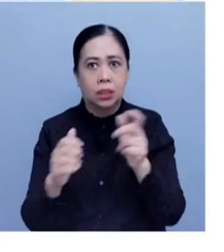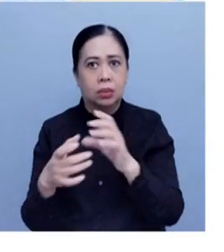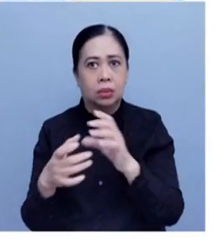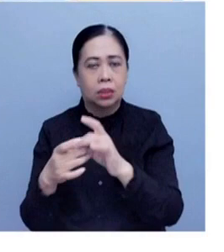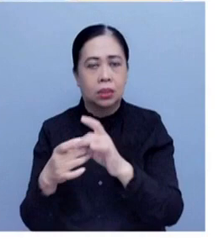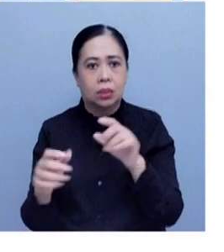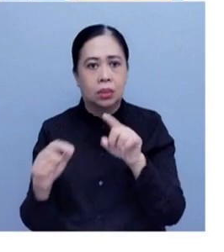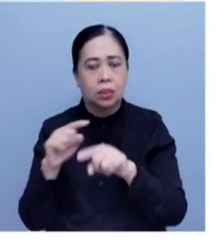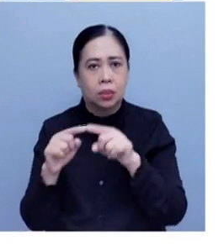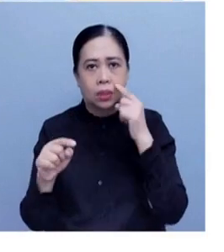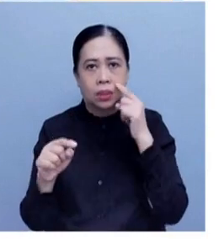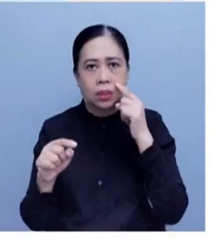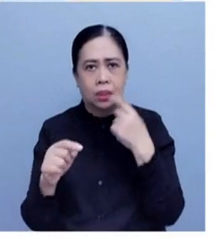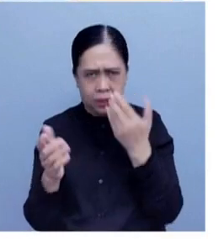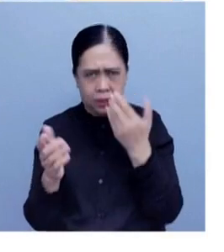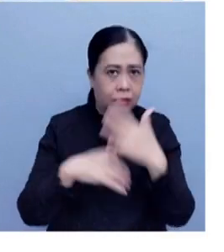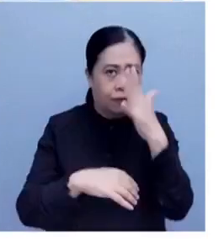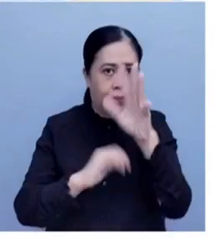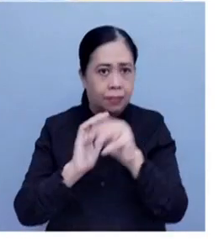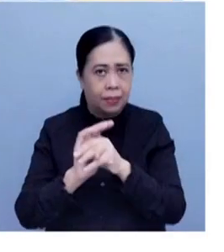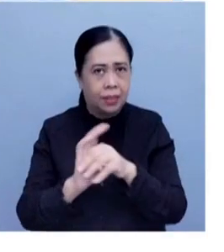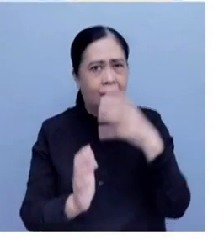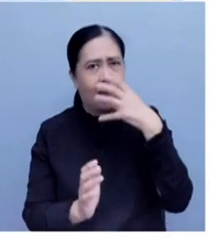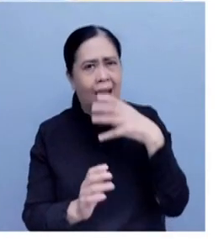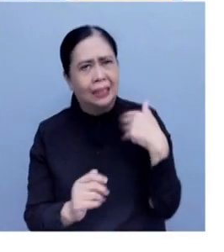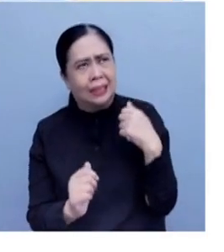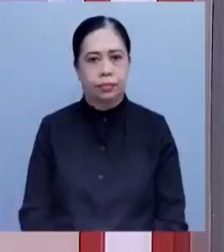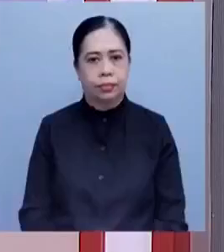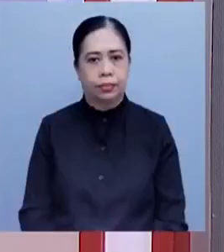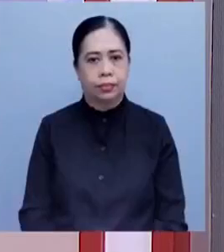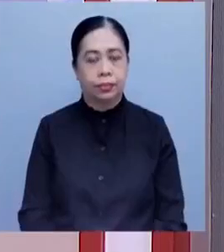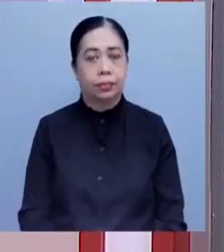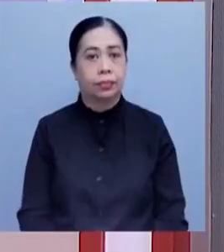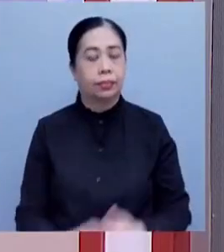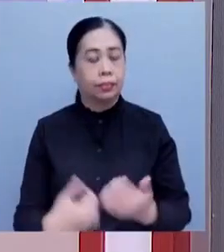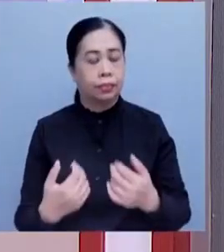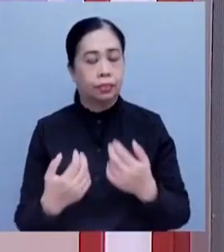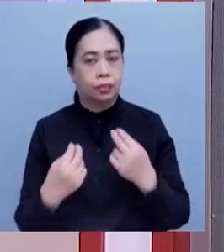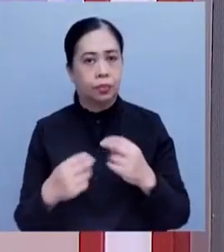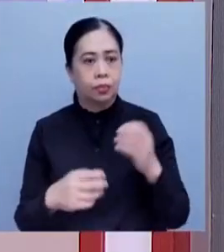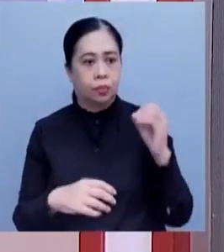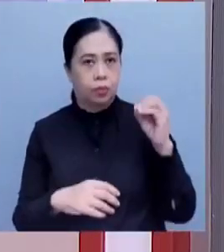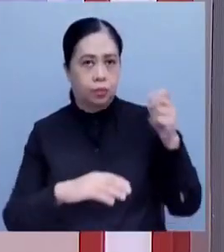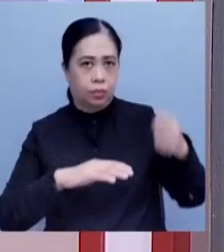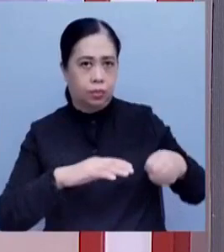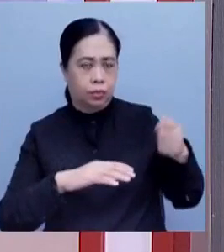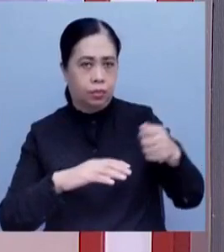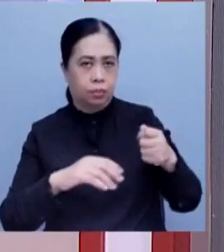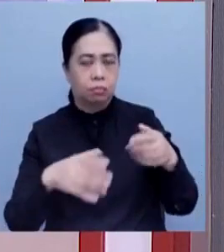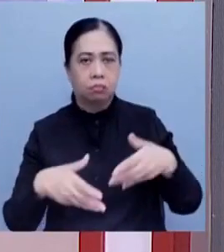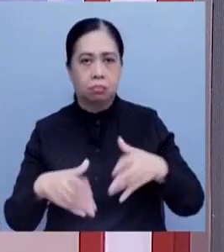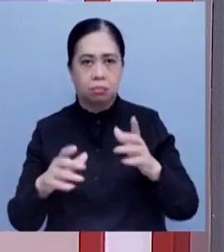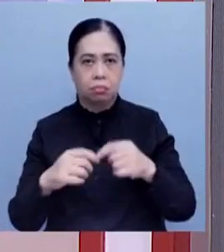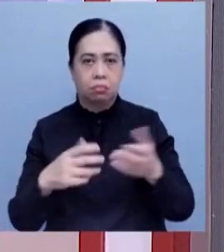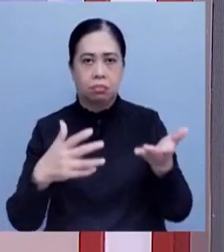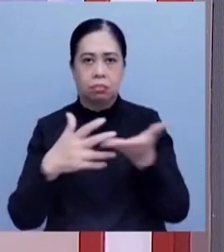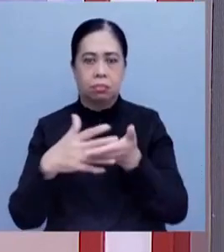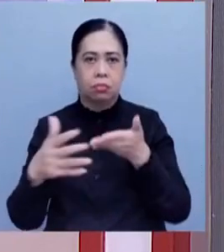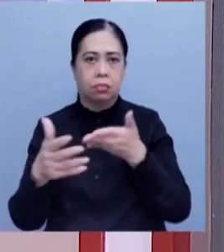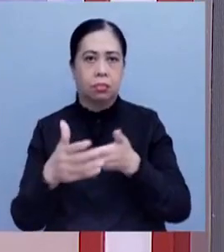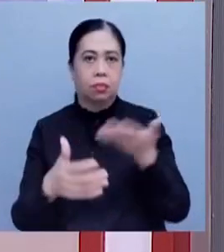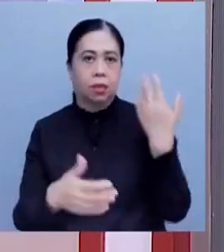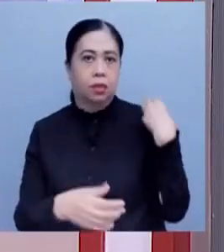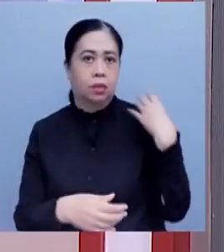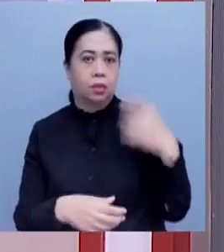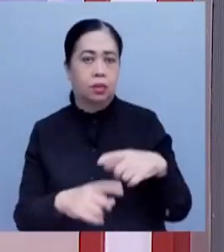sa ilalim, after 5 minutes, nainita na siya. The Ombudsman has approved the filing of graft charges against former officials of